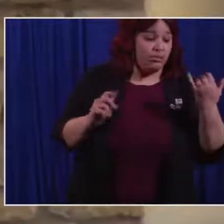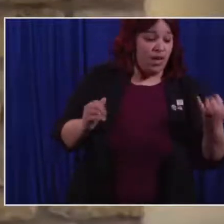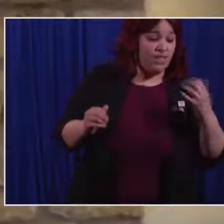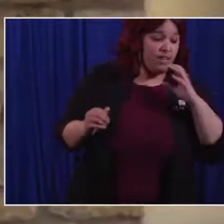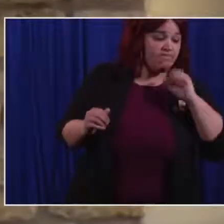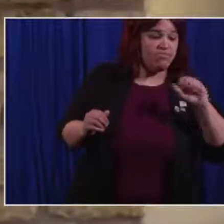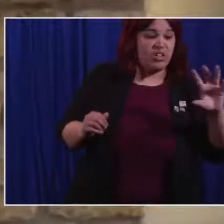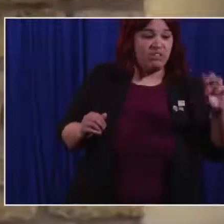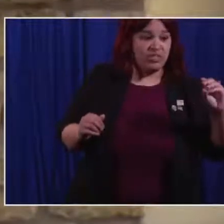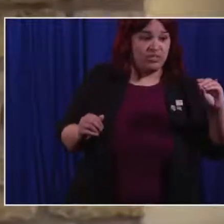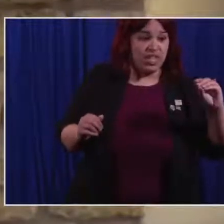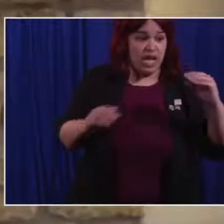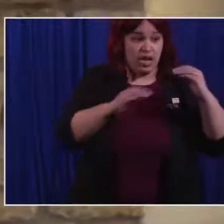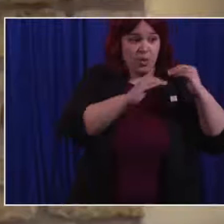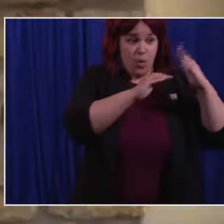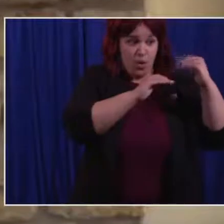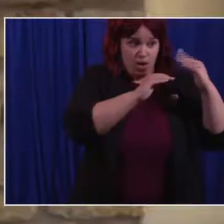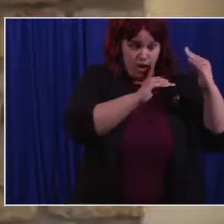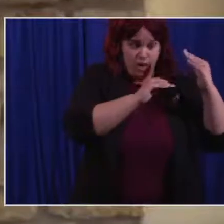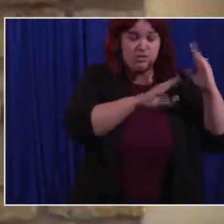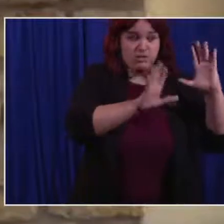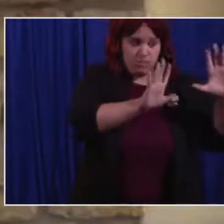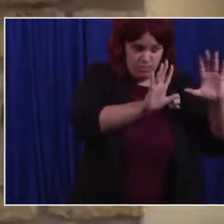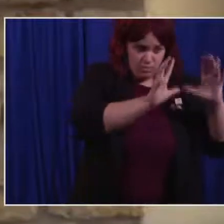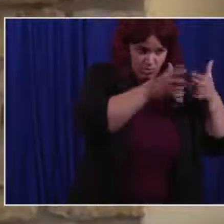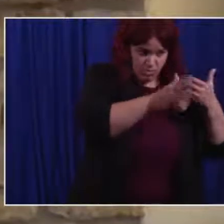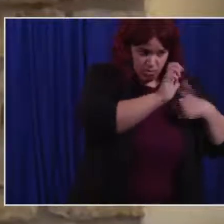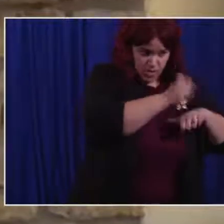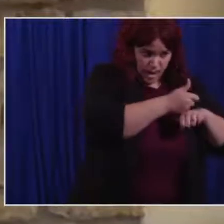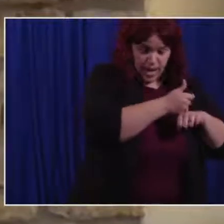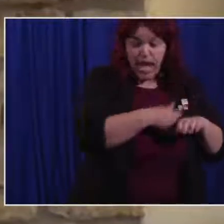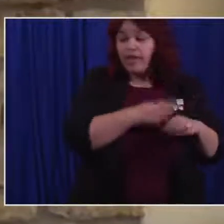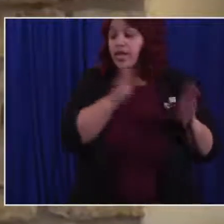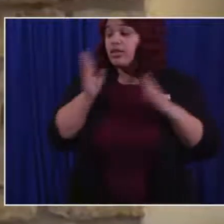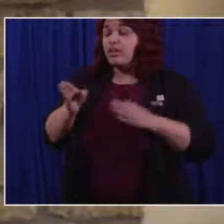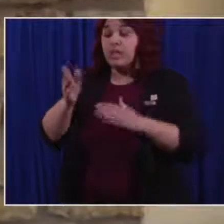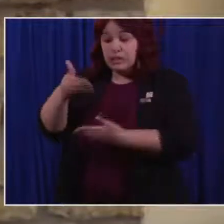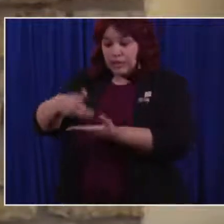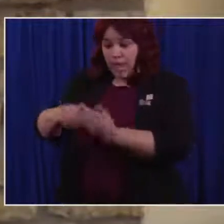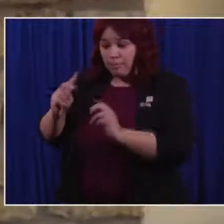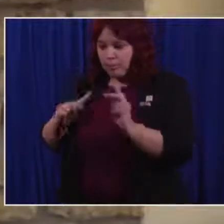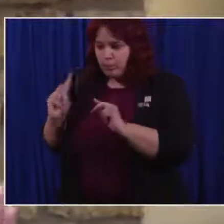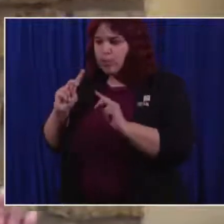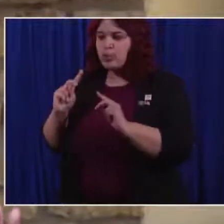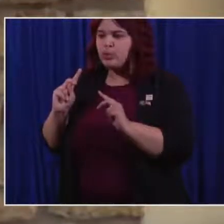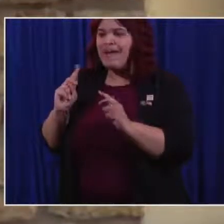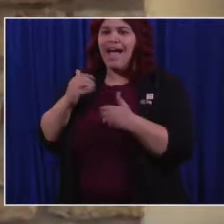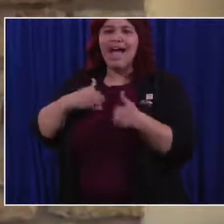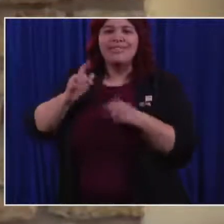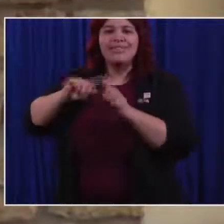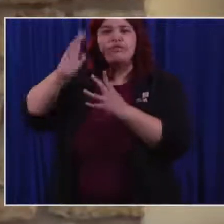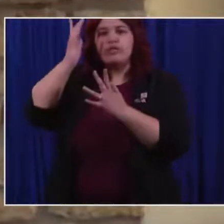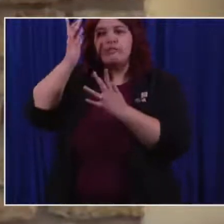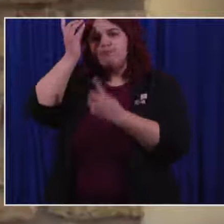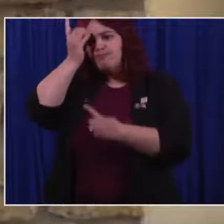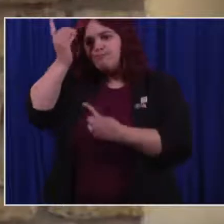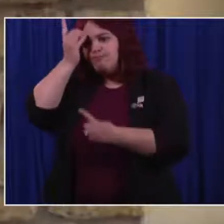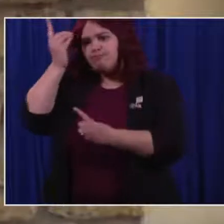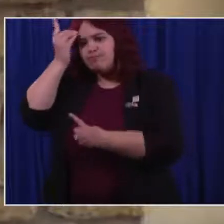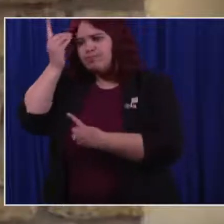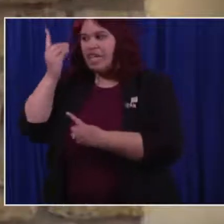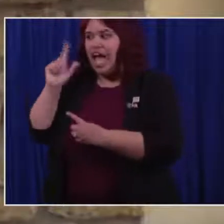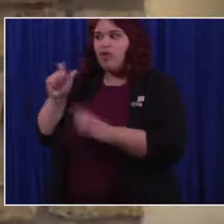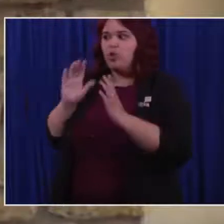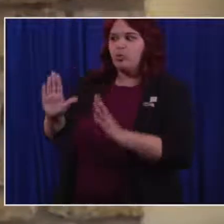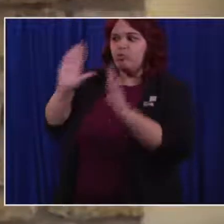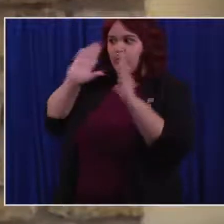make them much more vulnerable of death. And we've added those, and we continue to expand on those. But